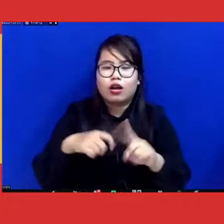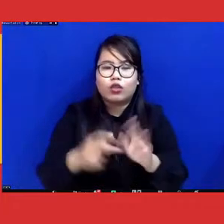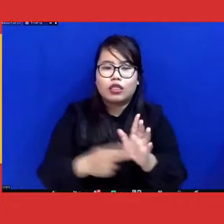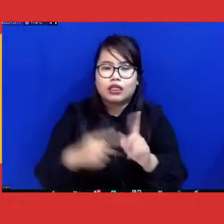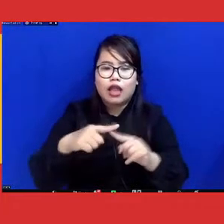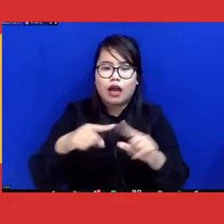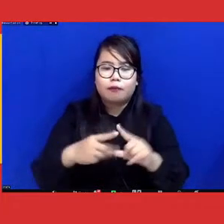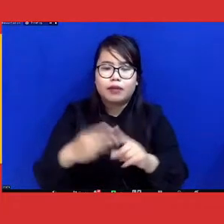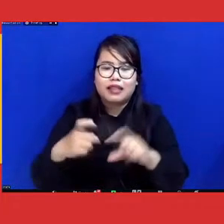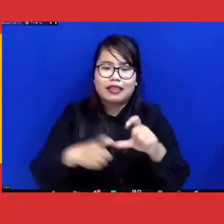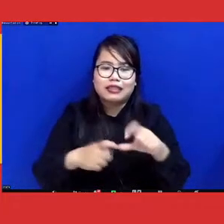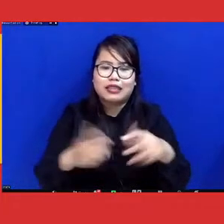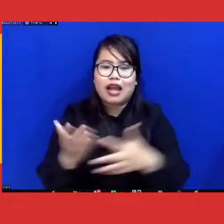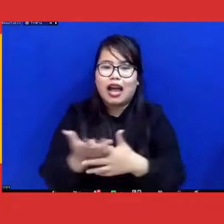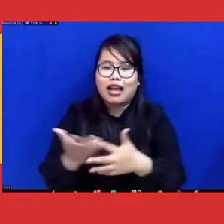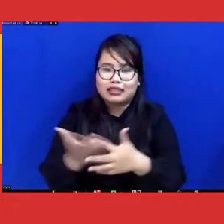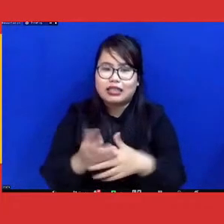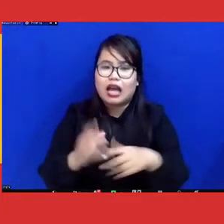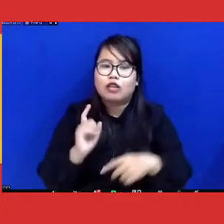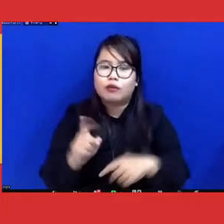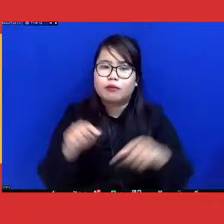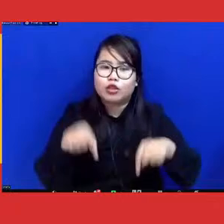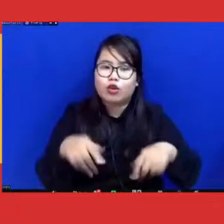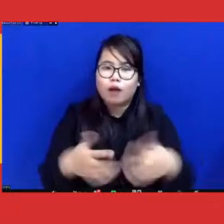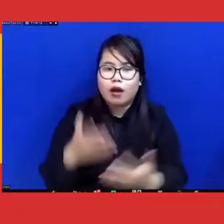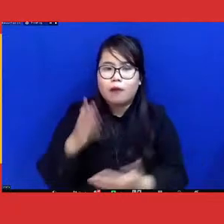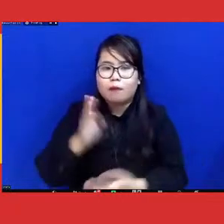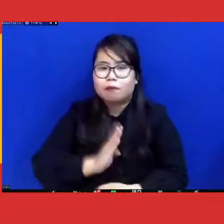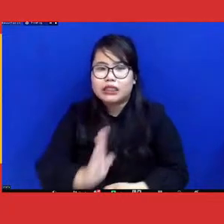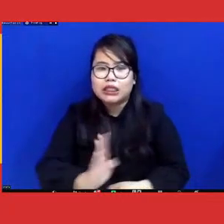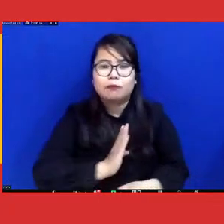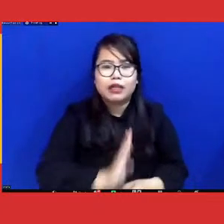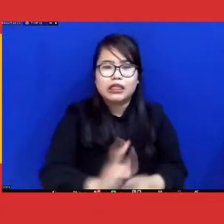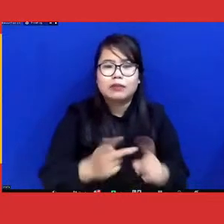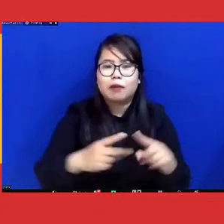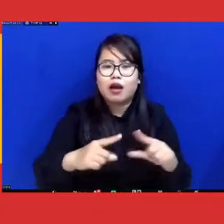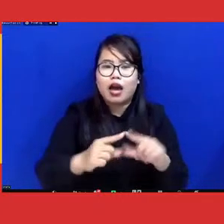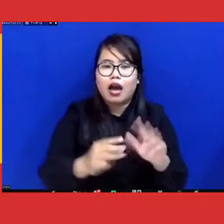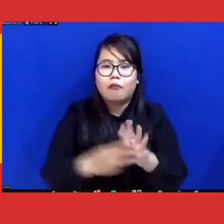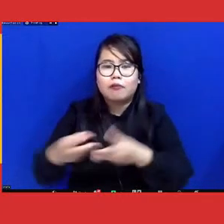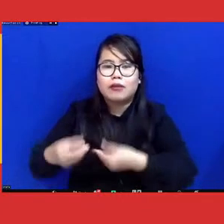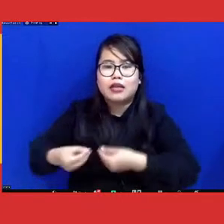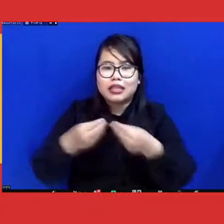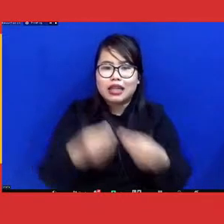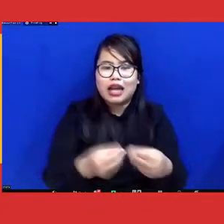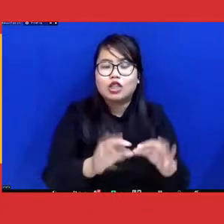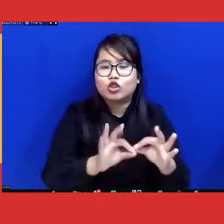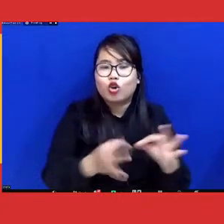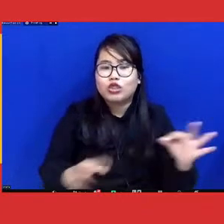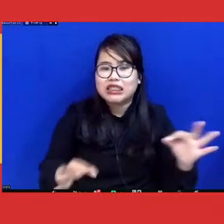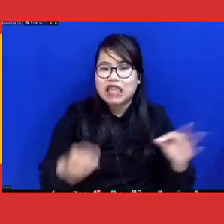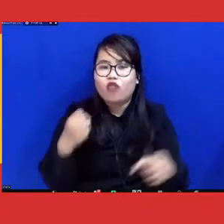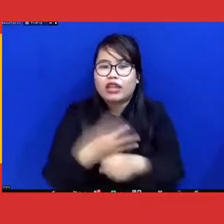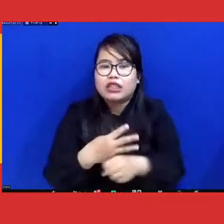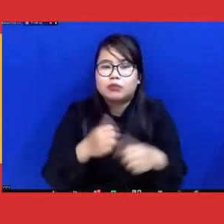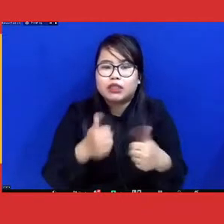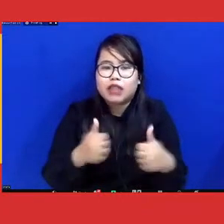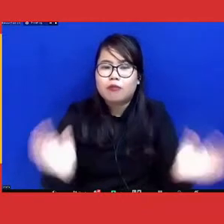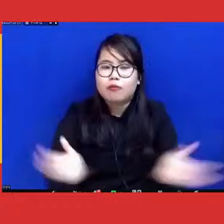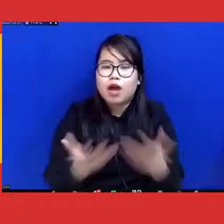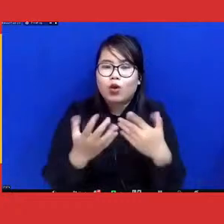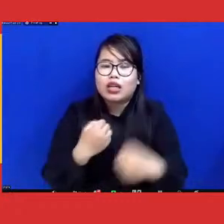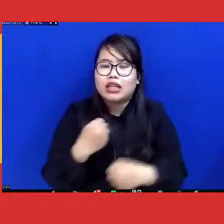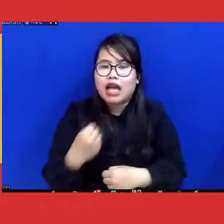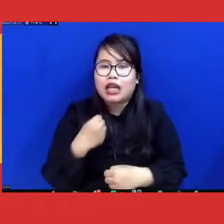rights principles are believed to offer effective solution to build a stronger resilience to shock by preventing